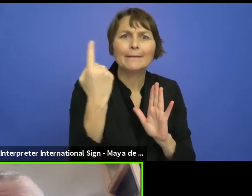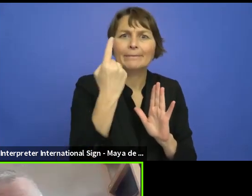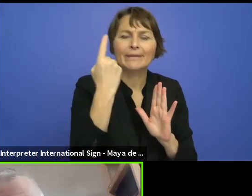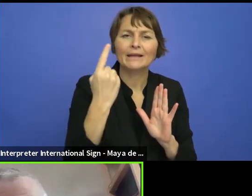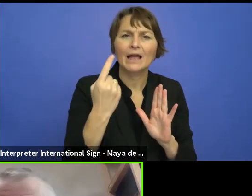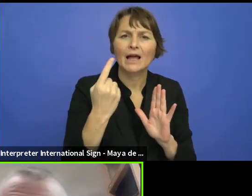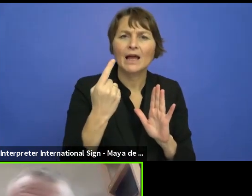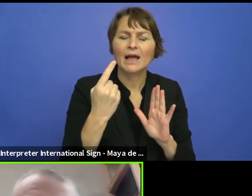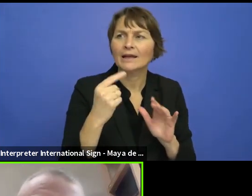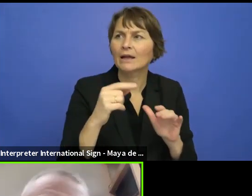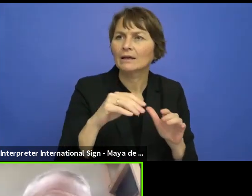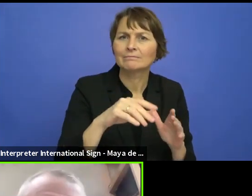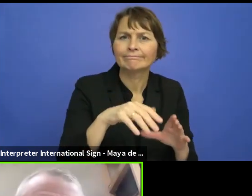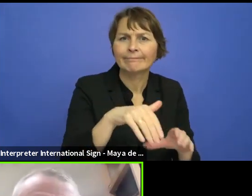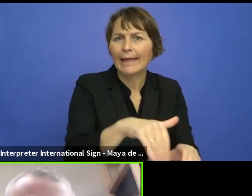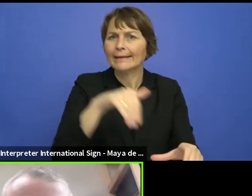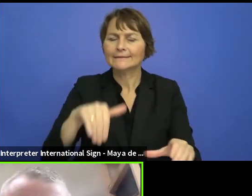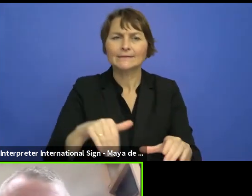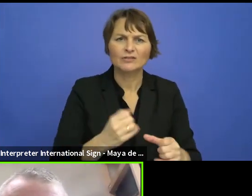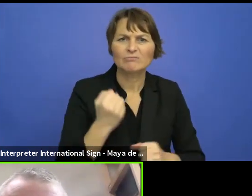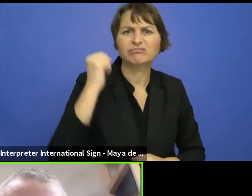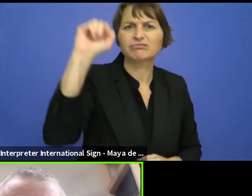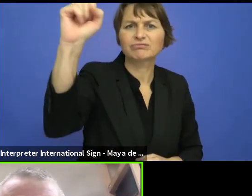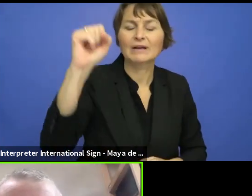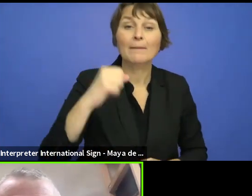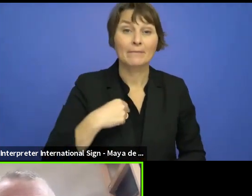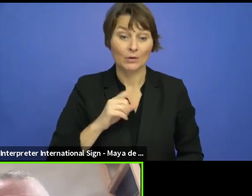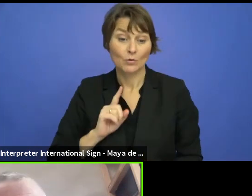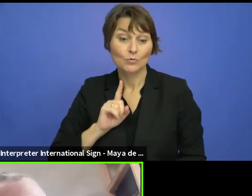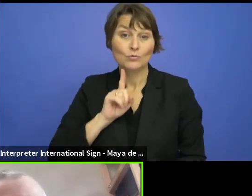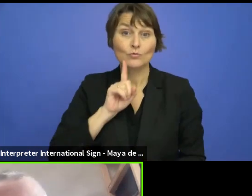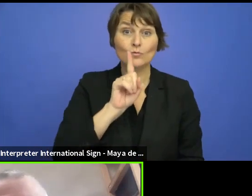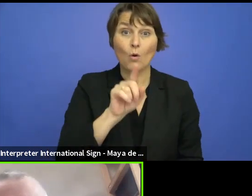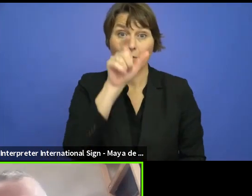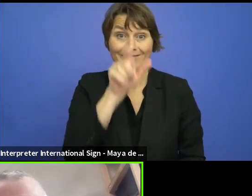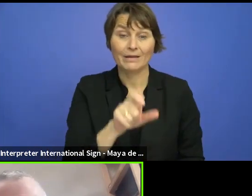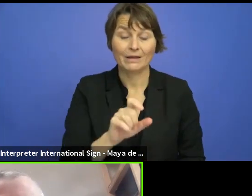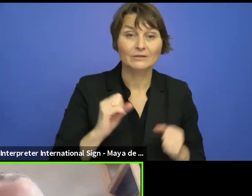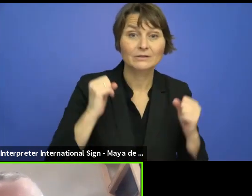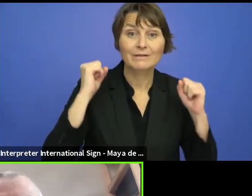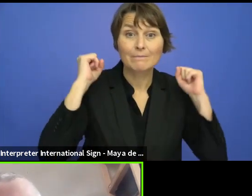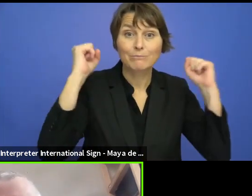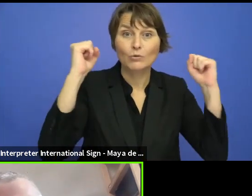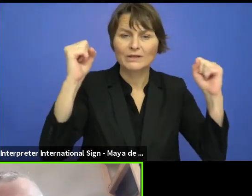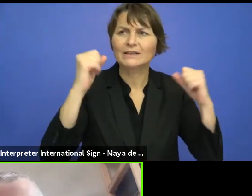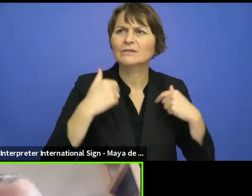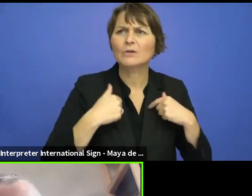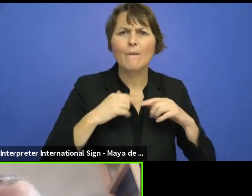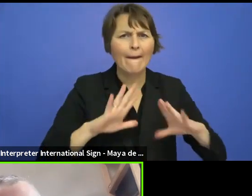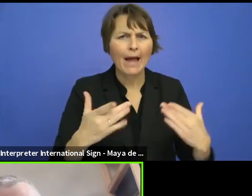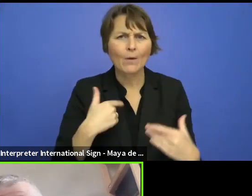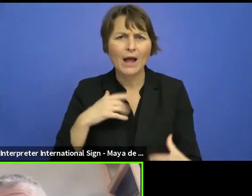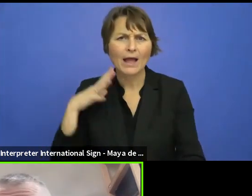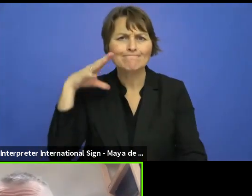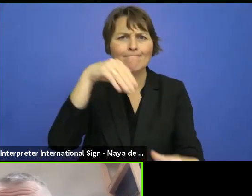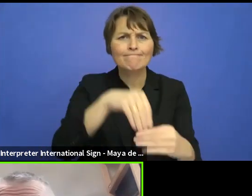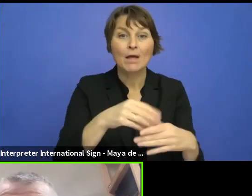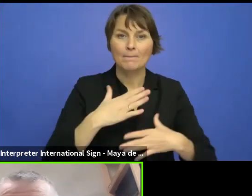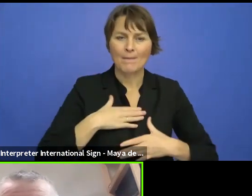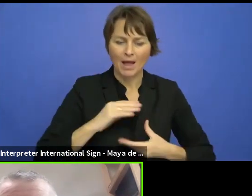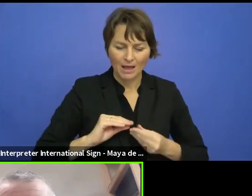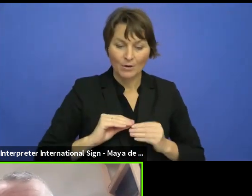instead of going there as a citizen and taking part of this action, is it possible to take part through my work, to engage through my work? And so since I have